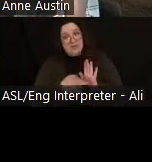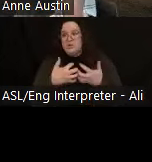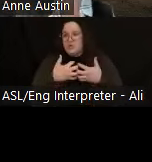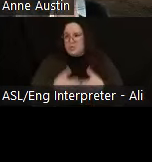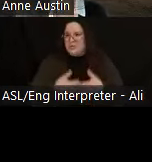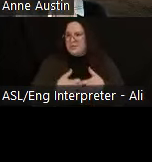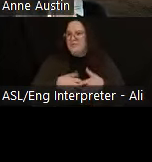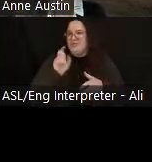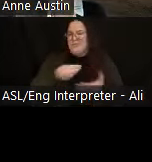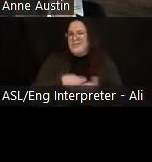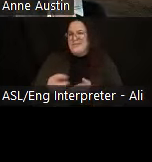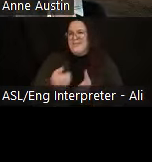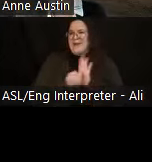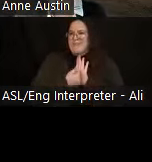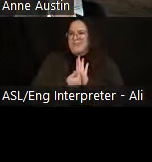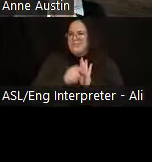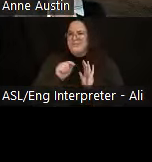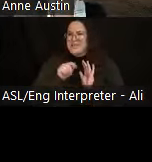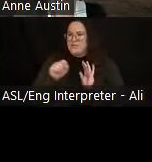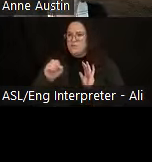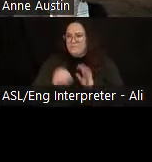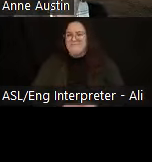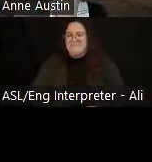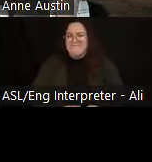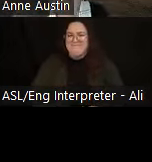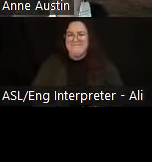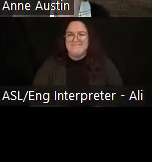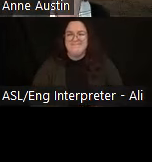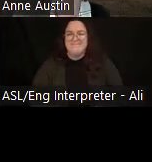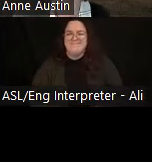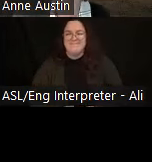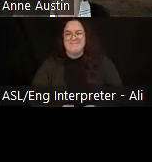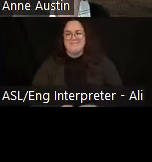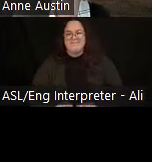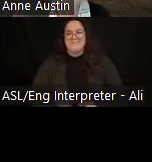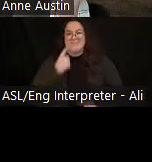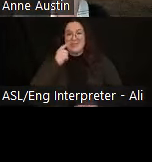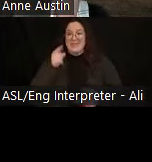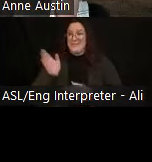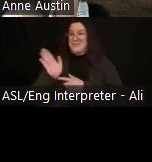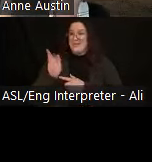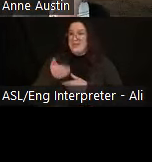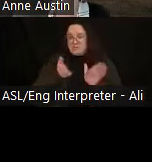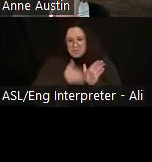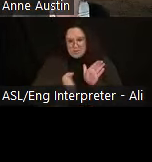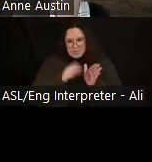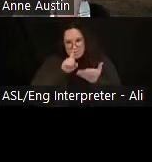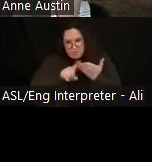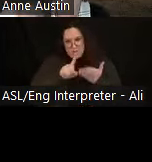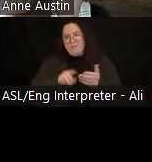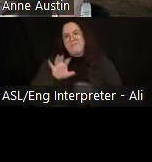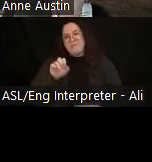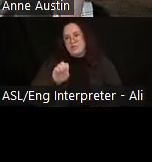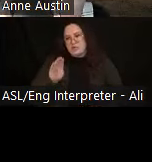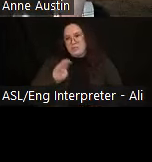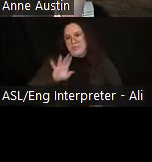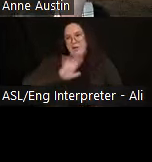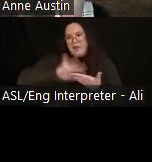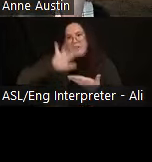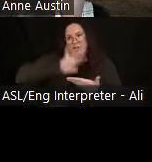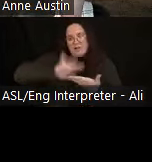remover," end quote. Actually, in preparing for this presentation, I was scrolling through social media, and